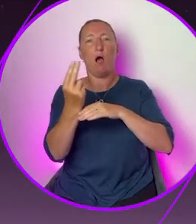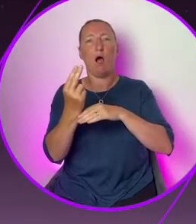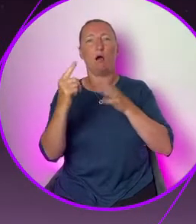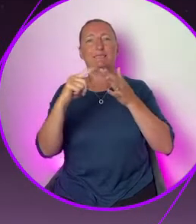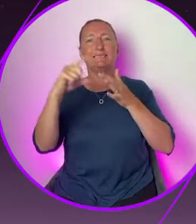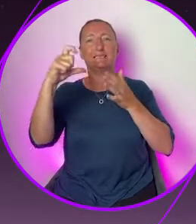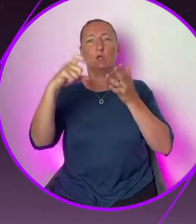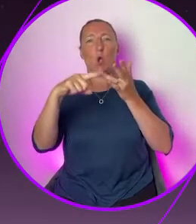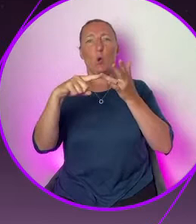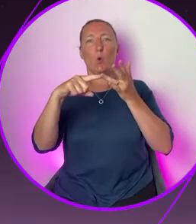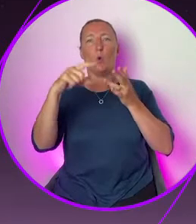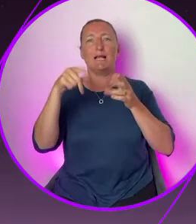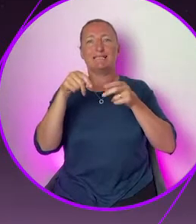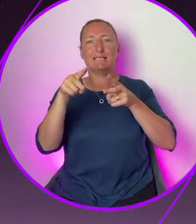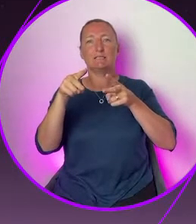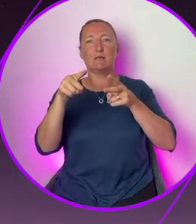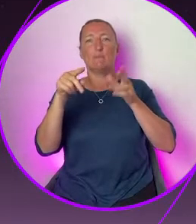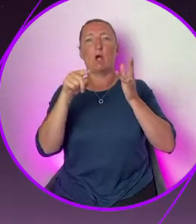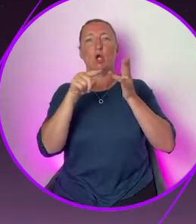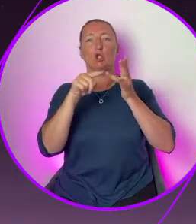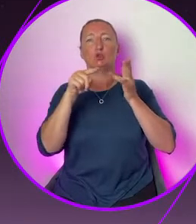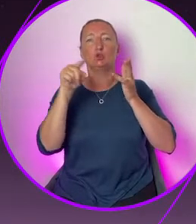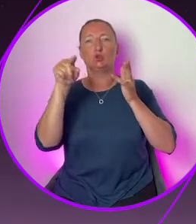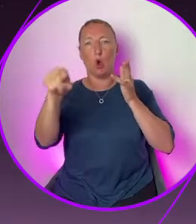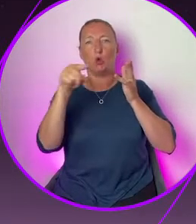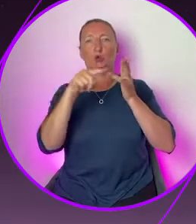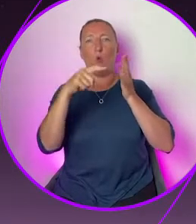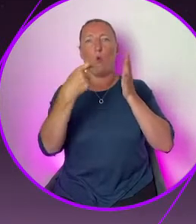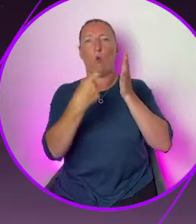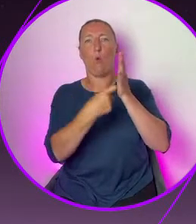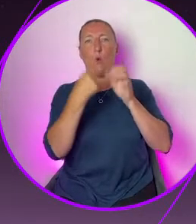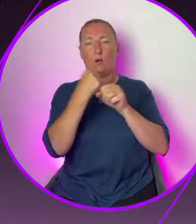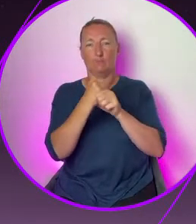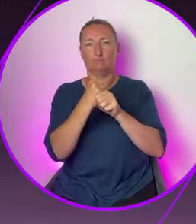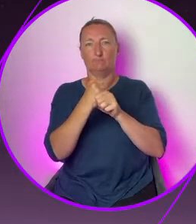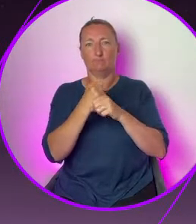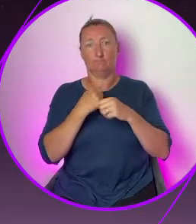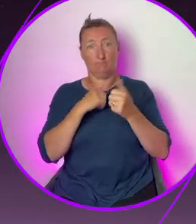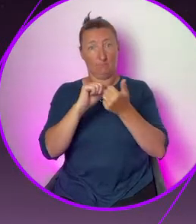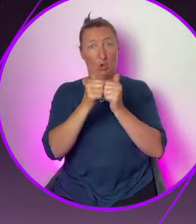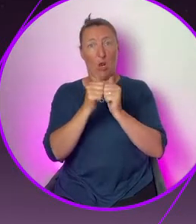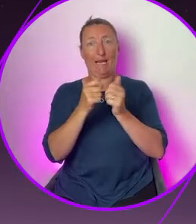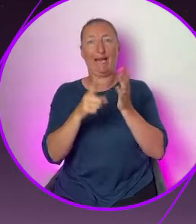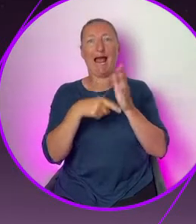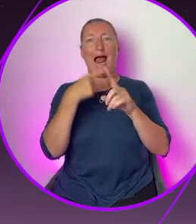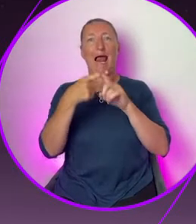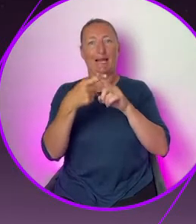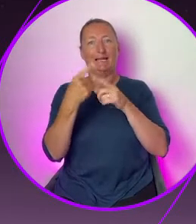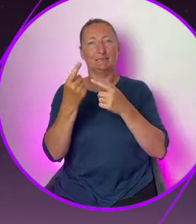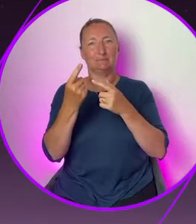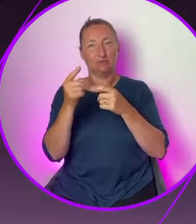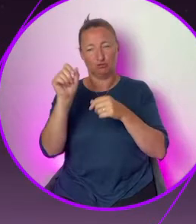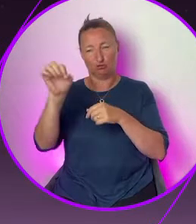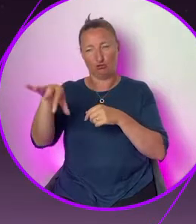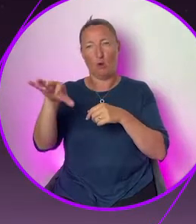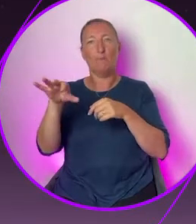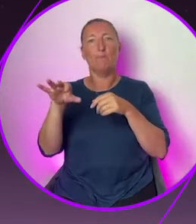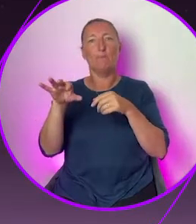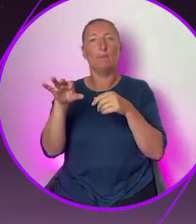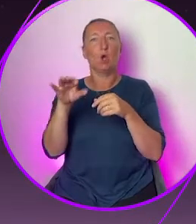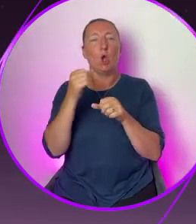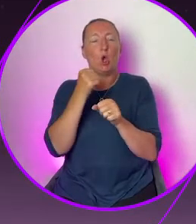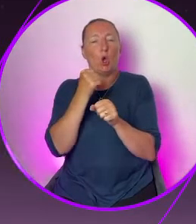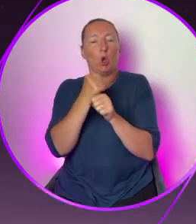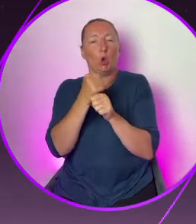futureartecosystems.org. Also, hopefully right now, Alex, our colleague, will have dropped a link into the chat for a digital goodie bag,